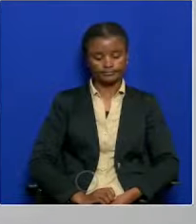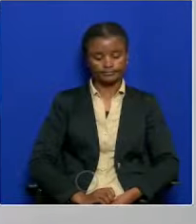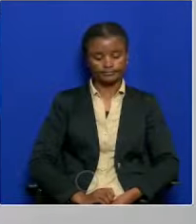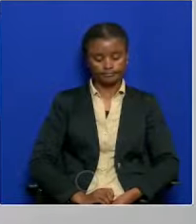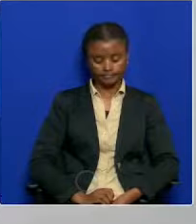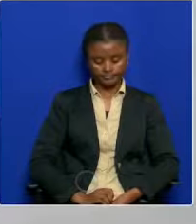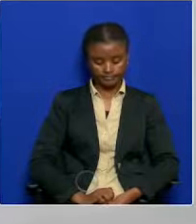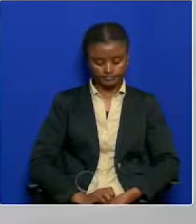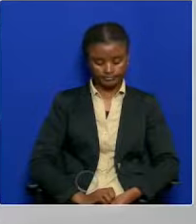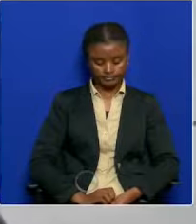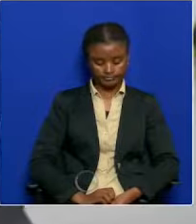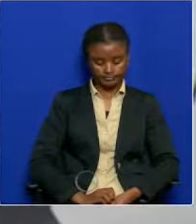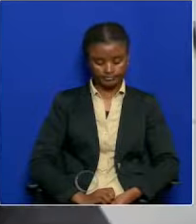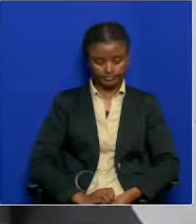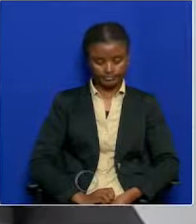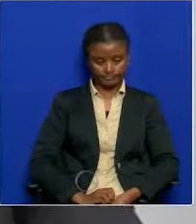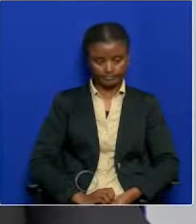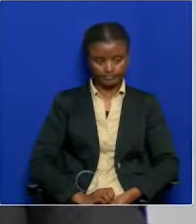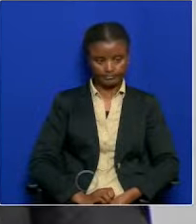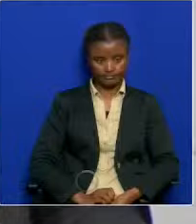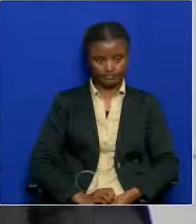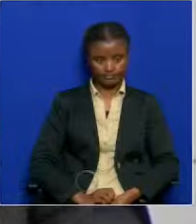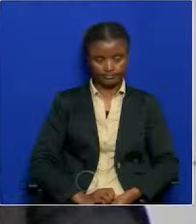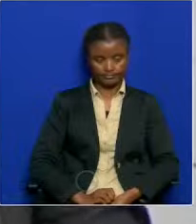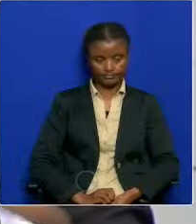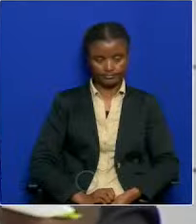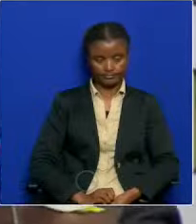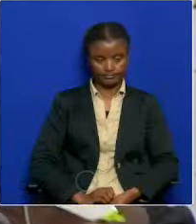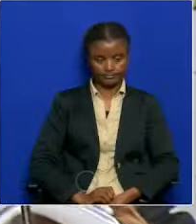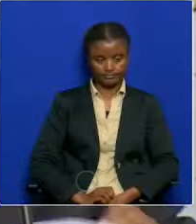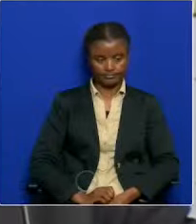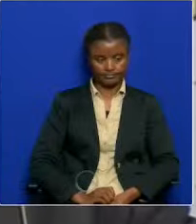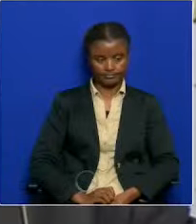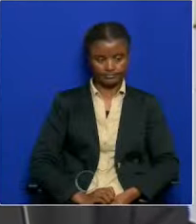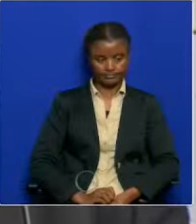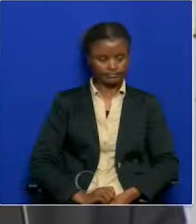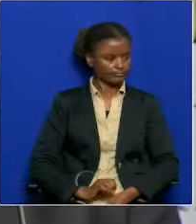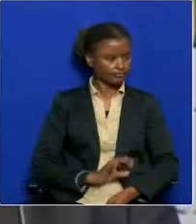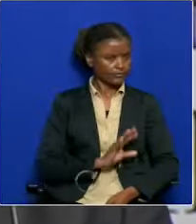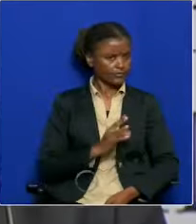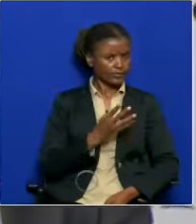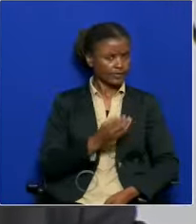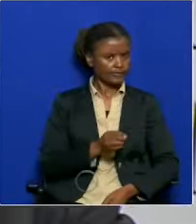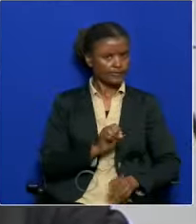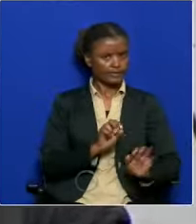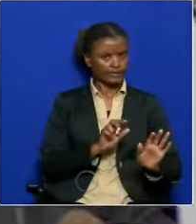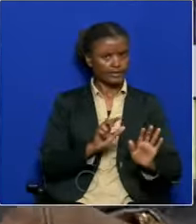I don't have 87. You don't have 87? Oh, it's here, yes.